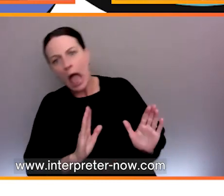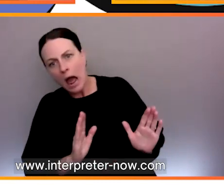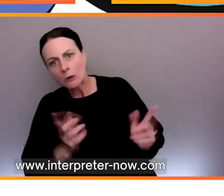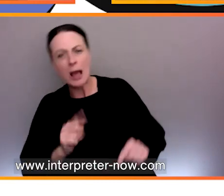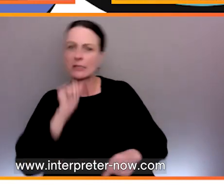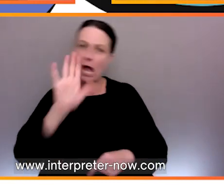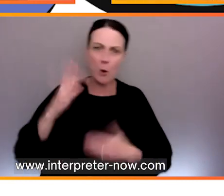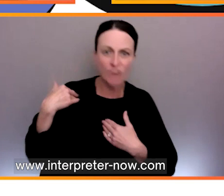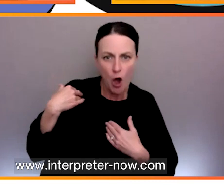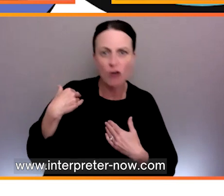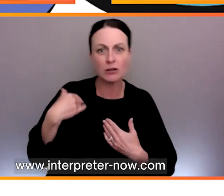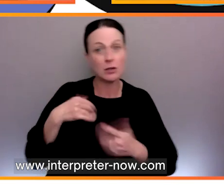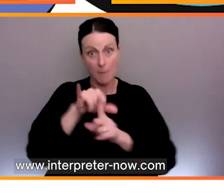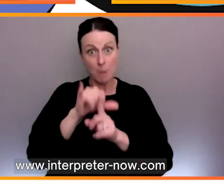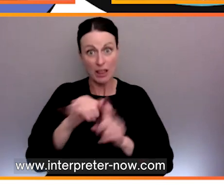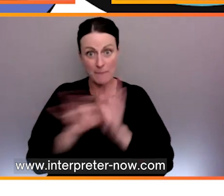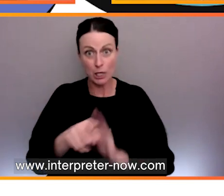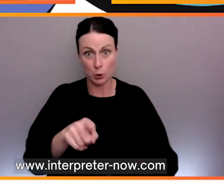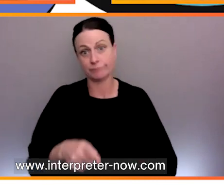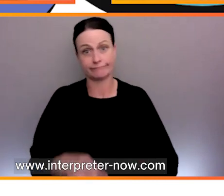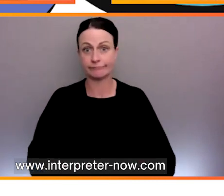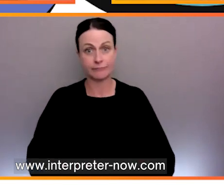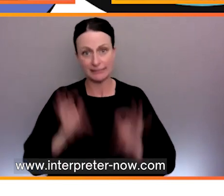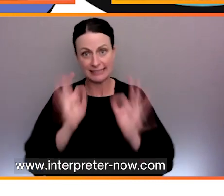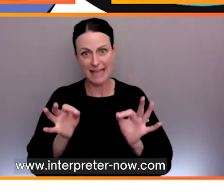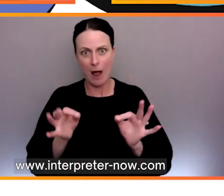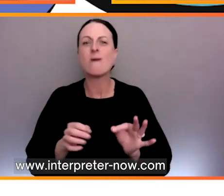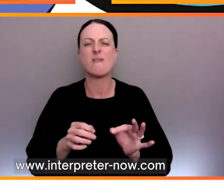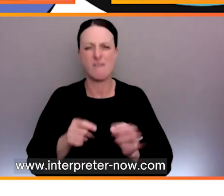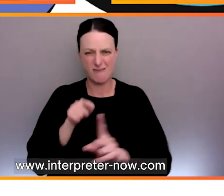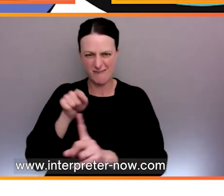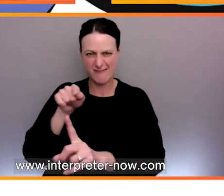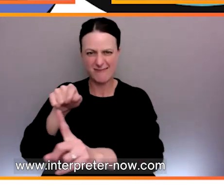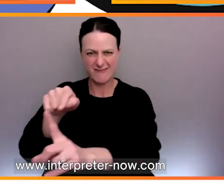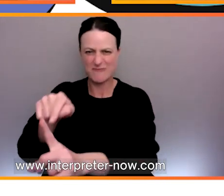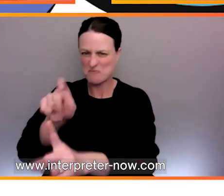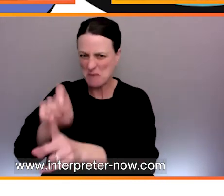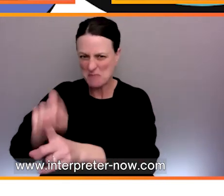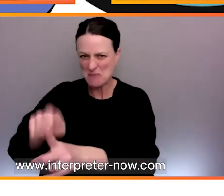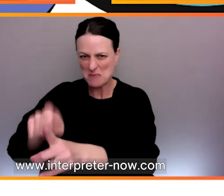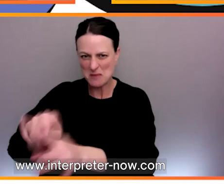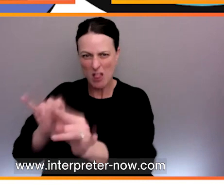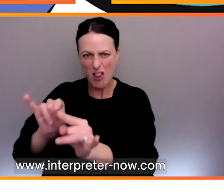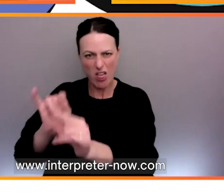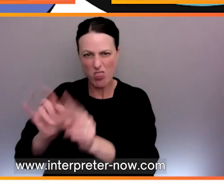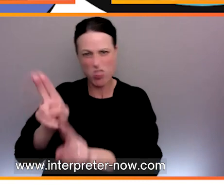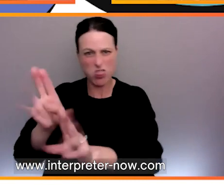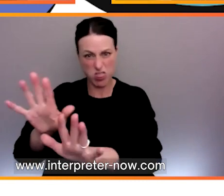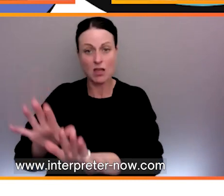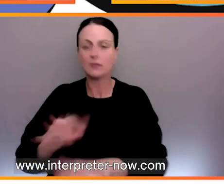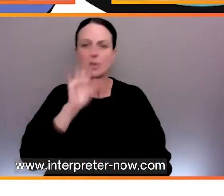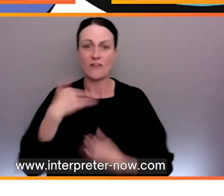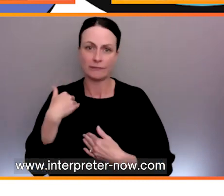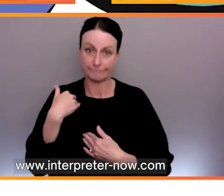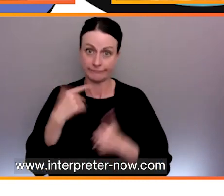you and decided you are going to be that bully's target. So know that. So this whole